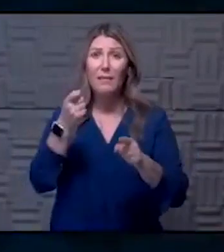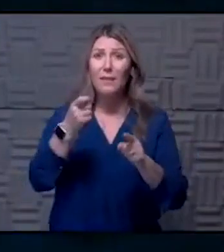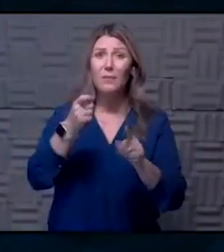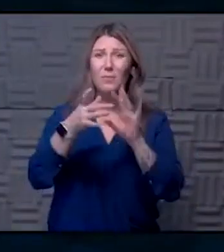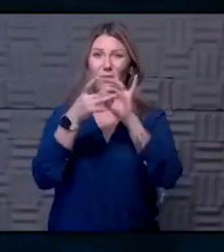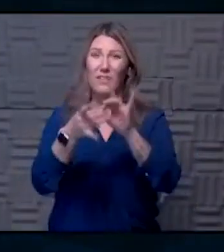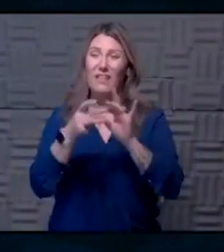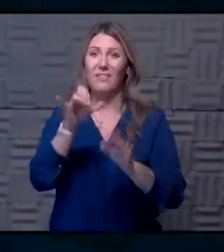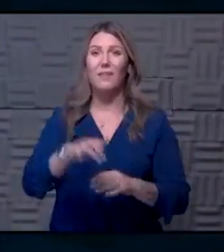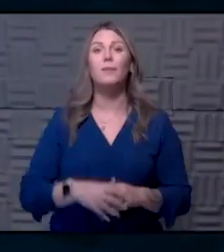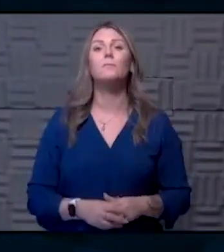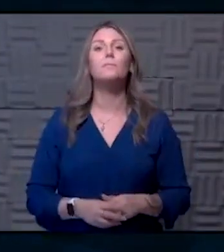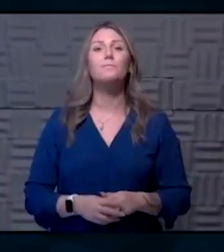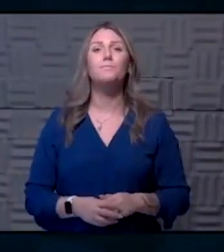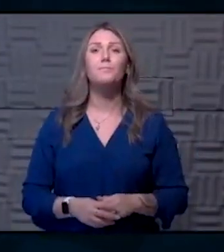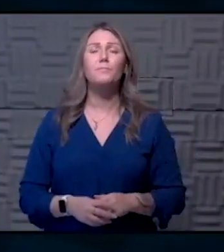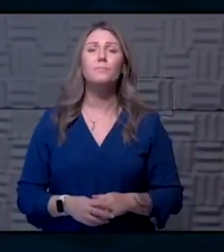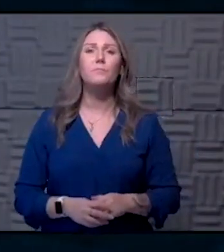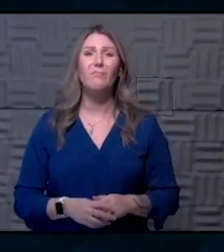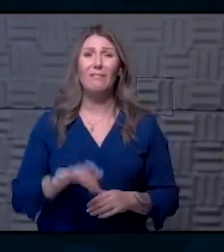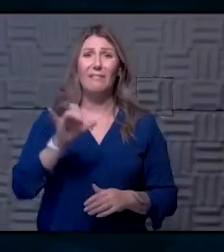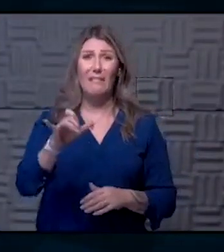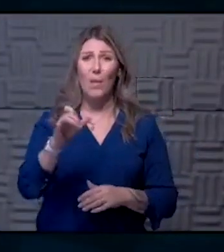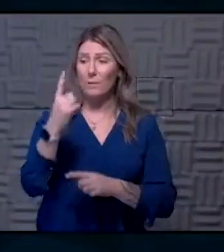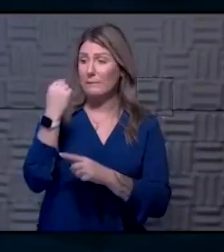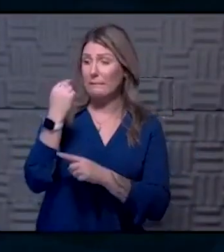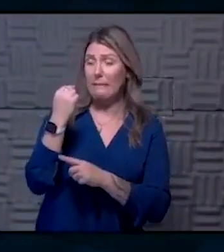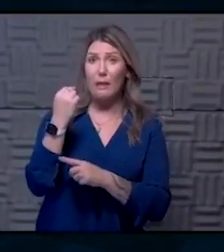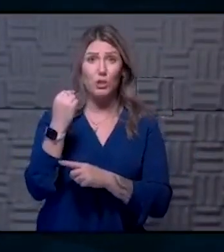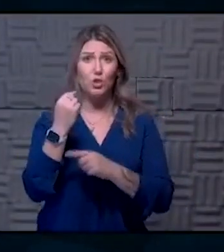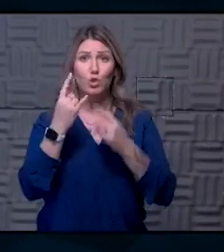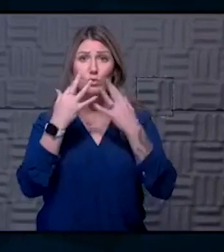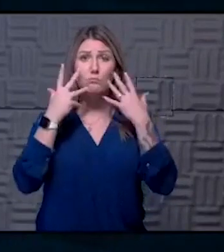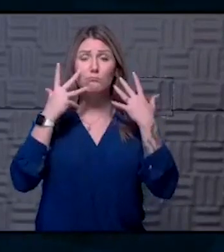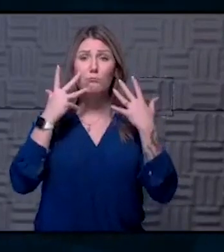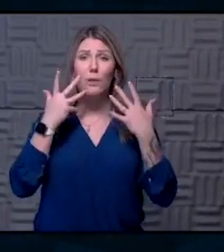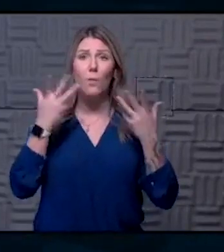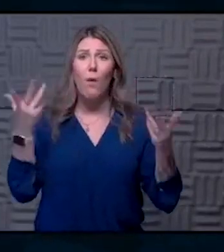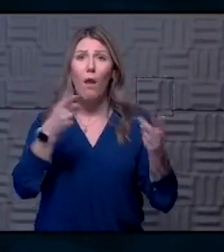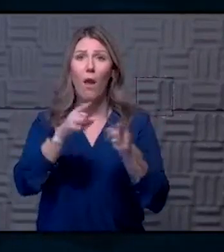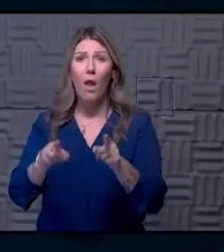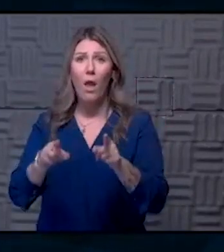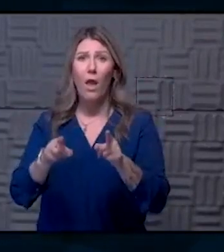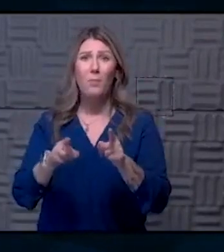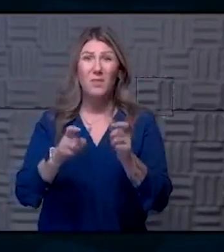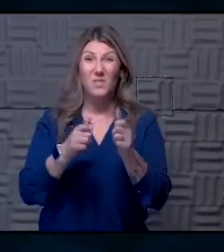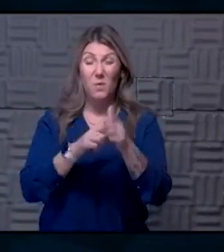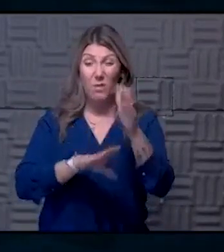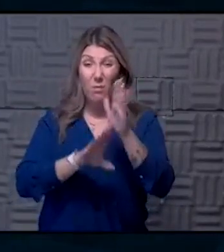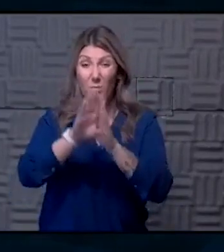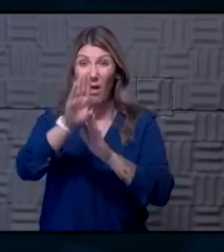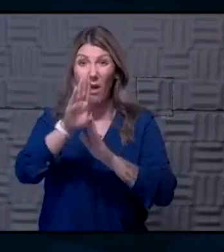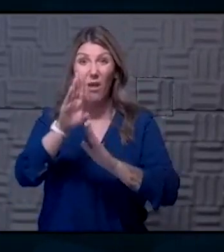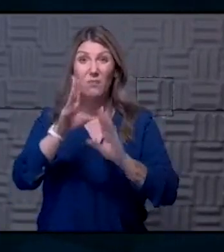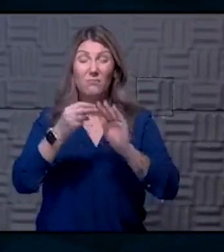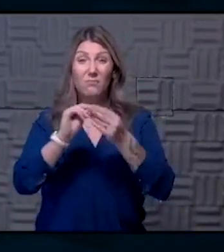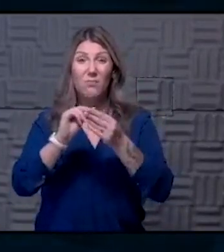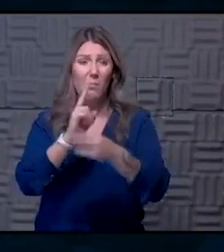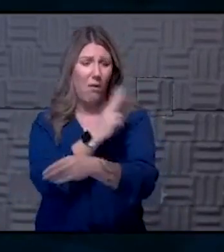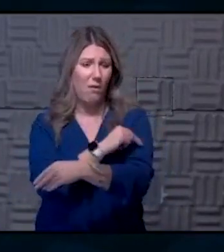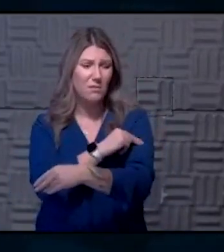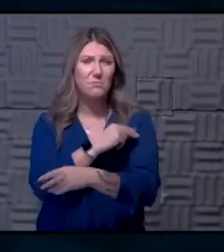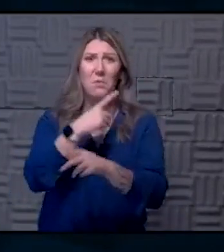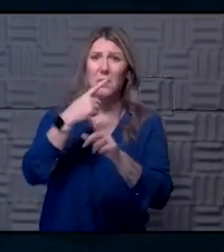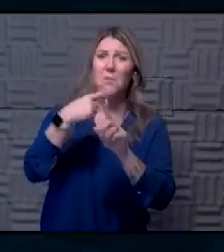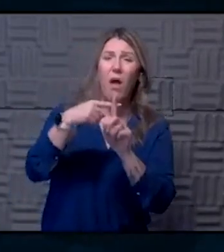around that. And this is last spring and what happened after spring break with the rise in cases, both number of COVID-positive patients, hospitalizations,